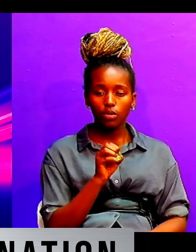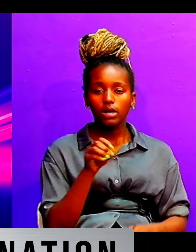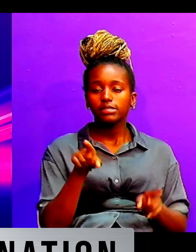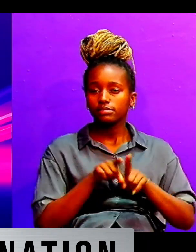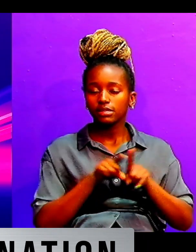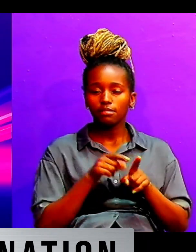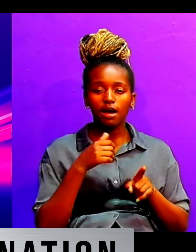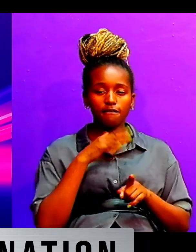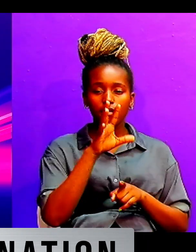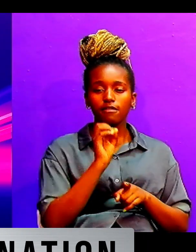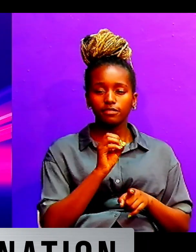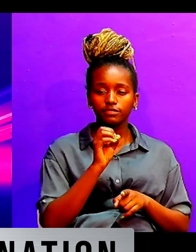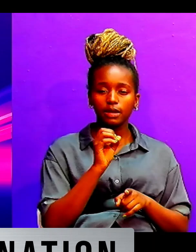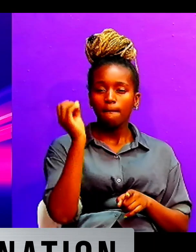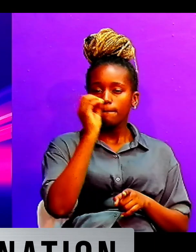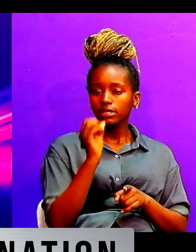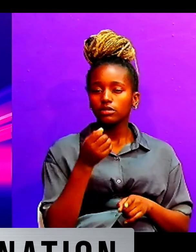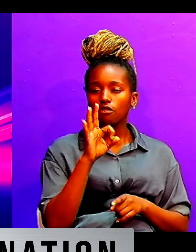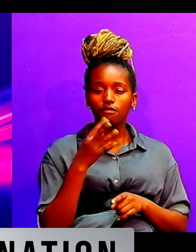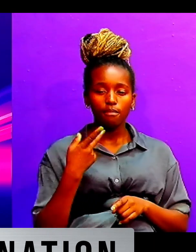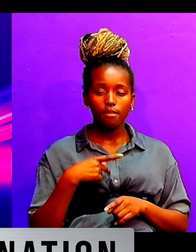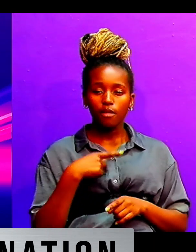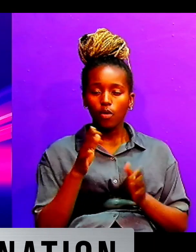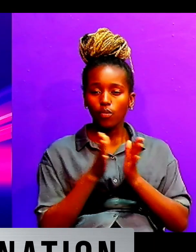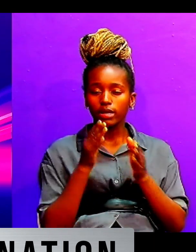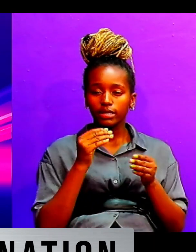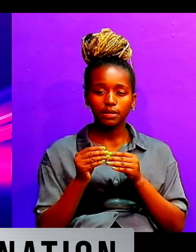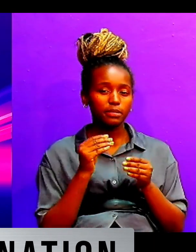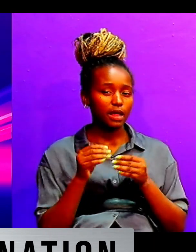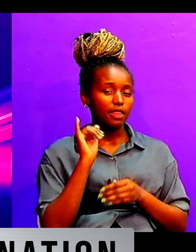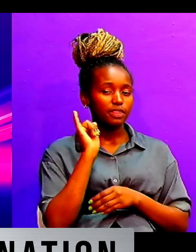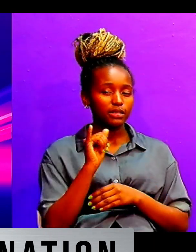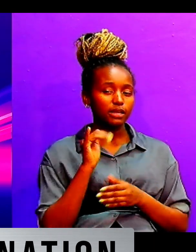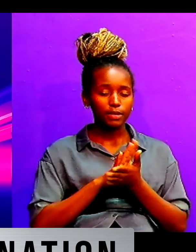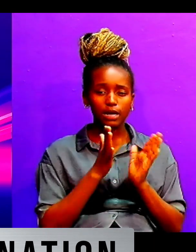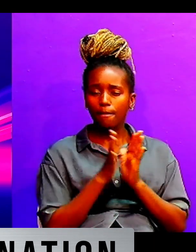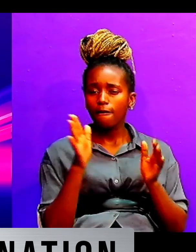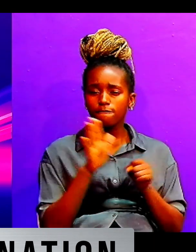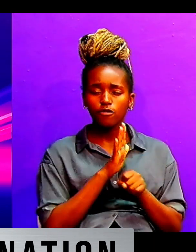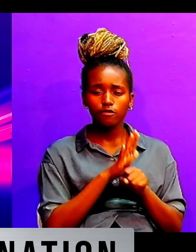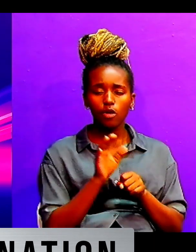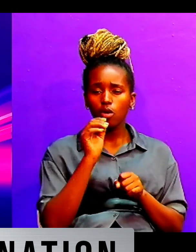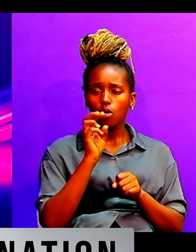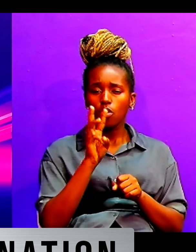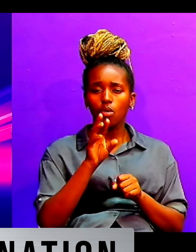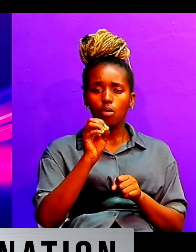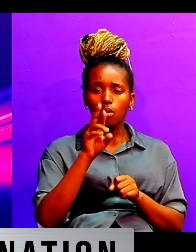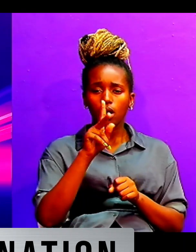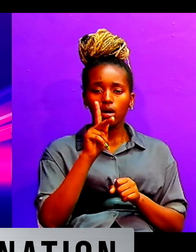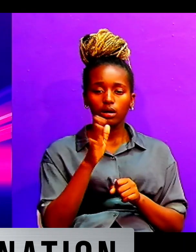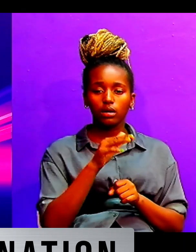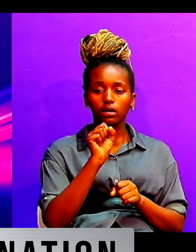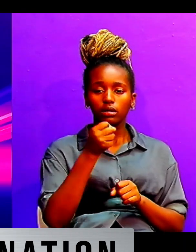disability, and it was a 3-day workshop, and it was full body. Right.